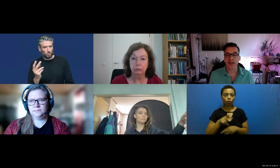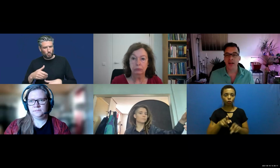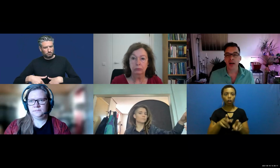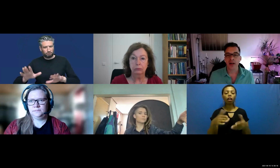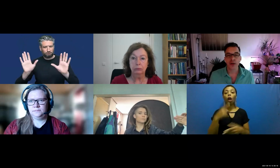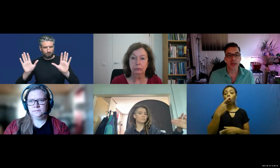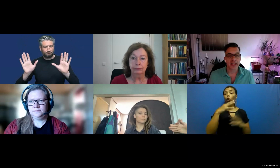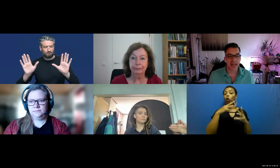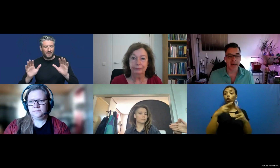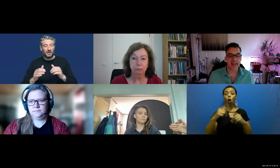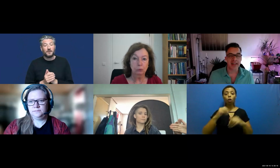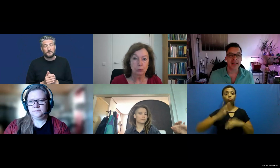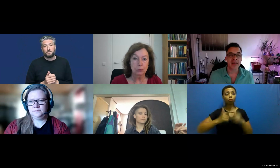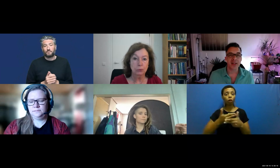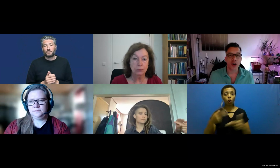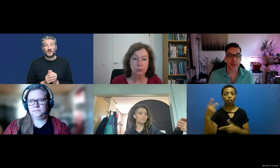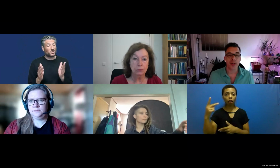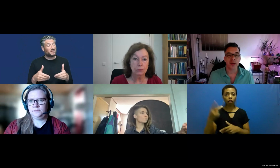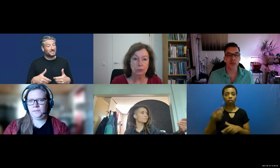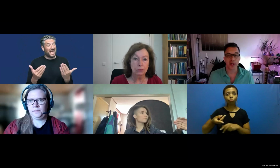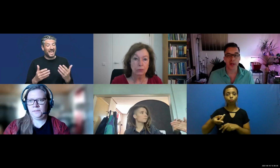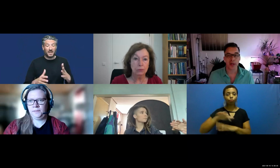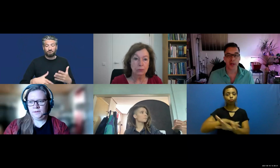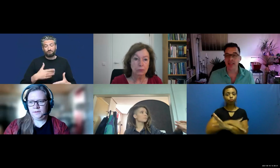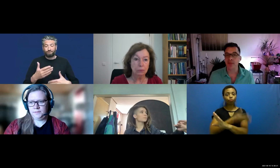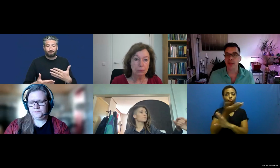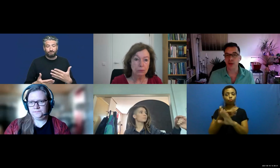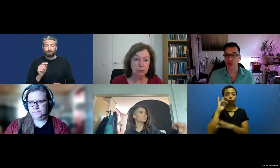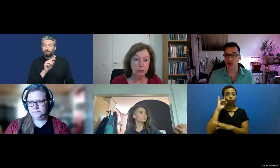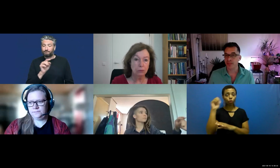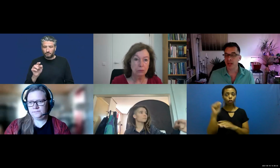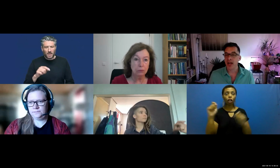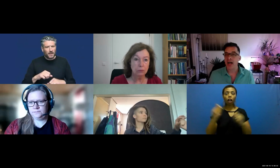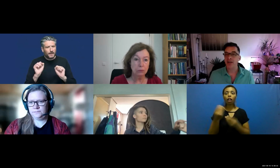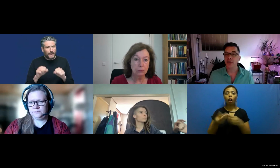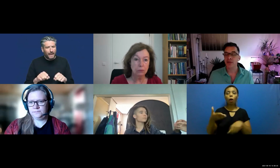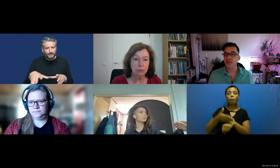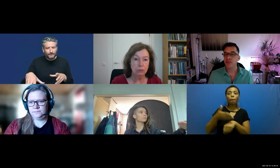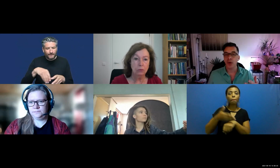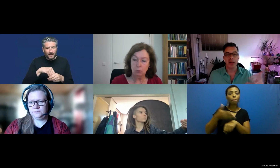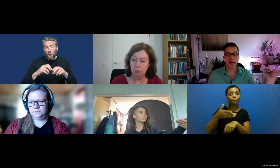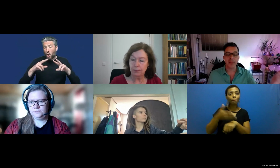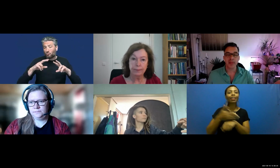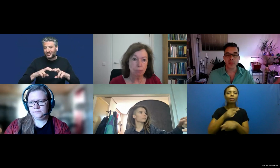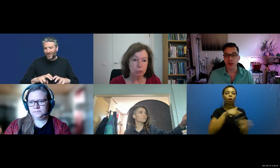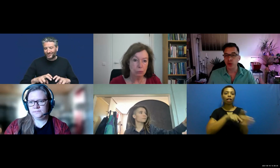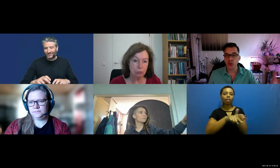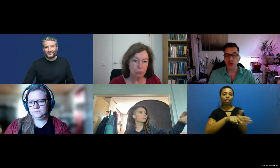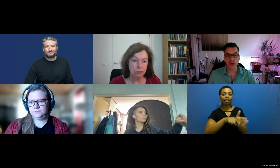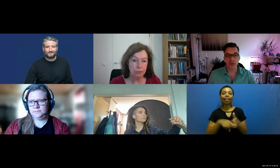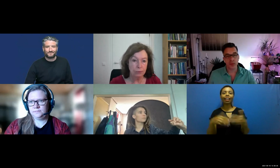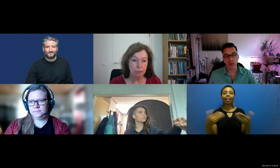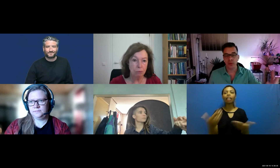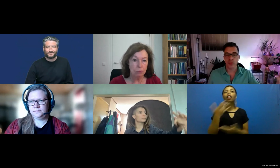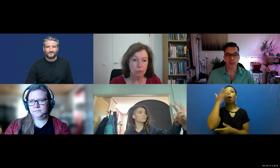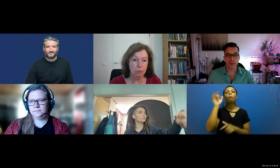activities during the day is the option to participate in research. And so while some people may